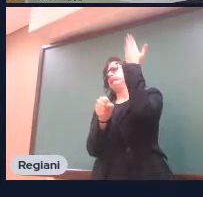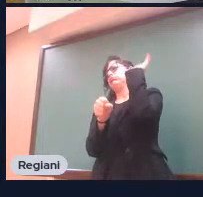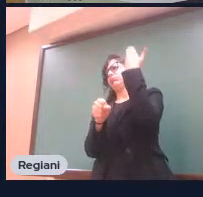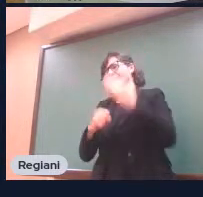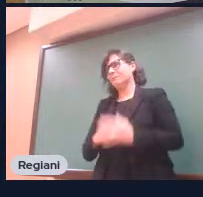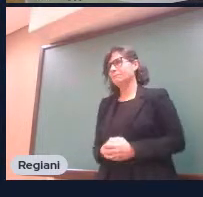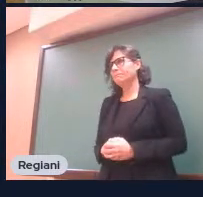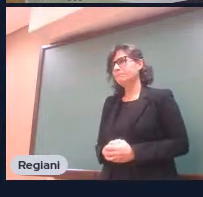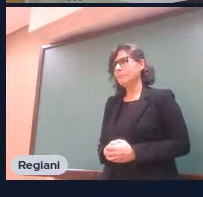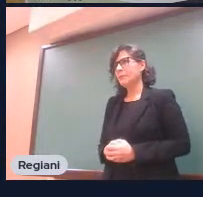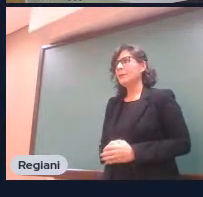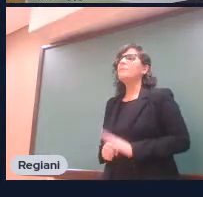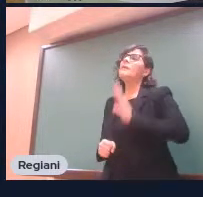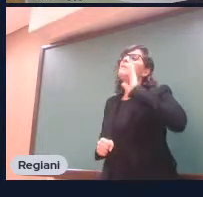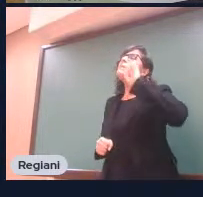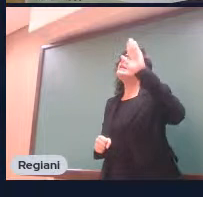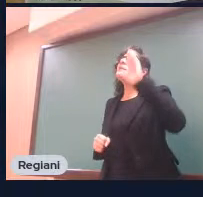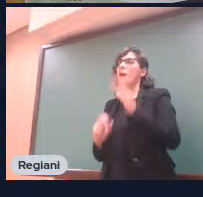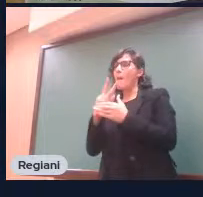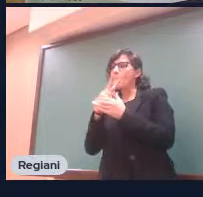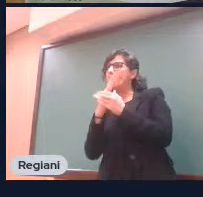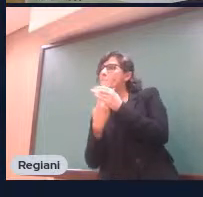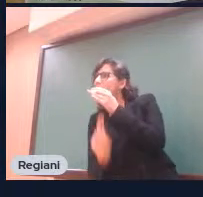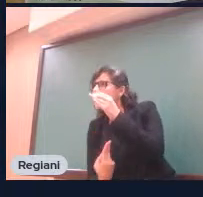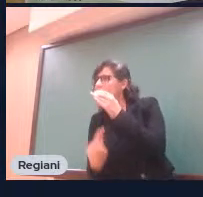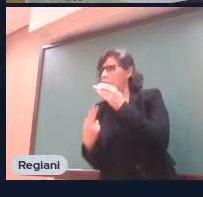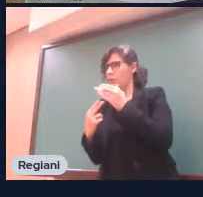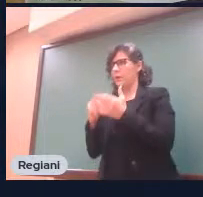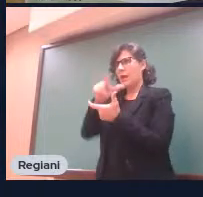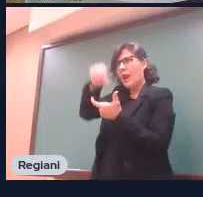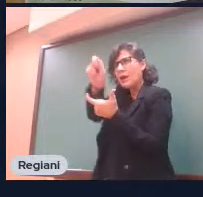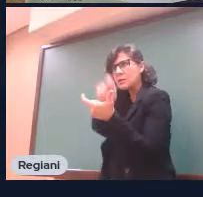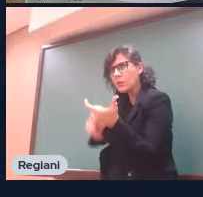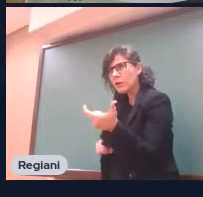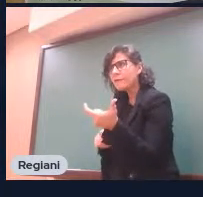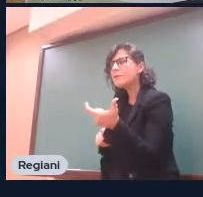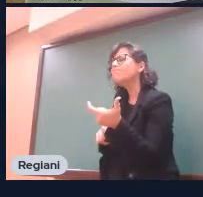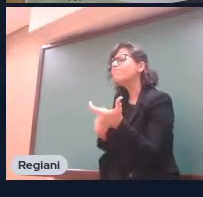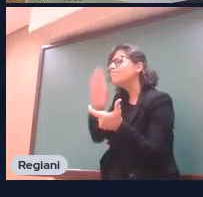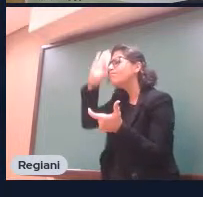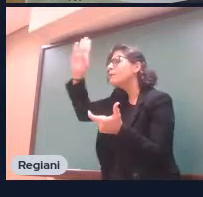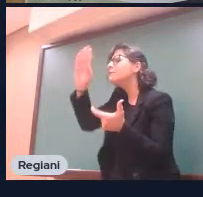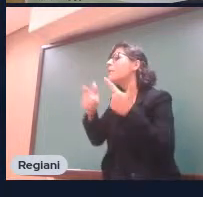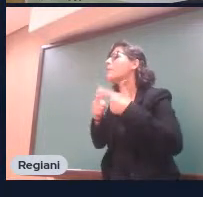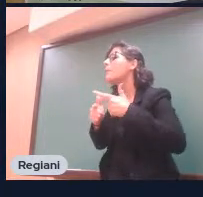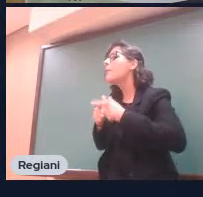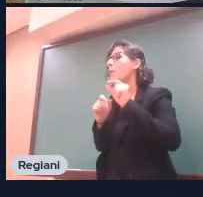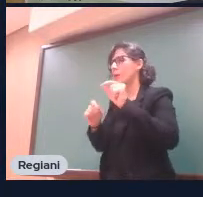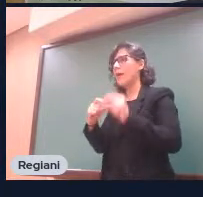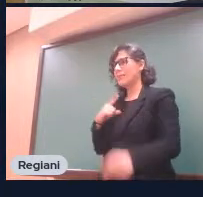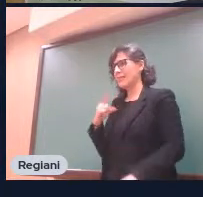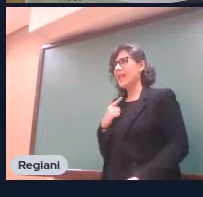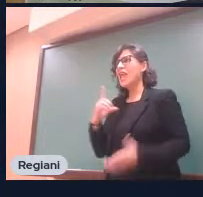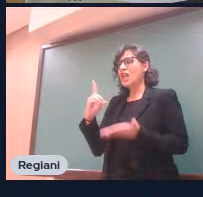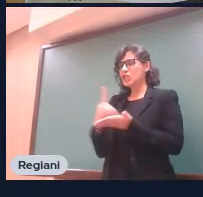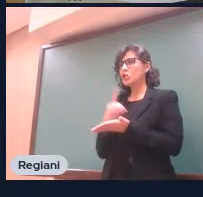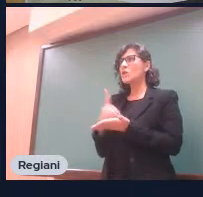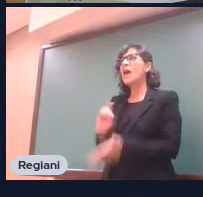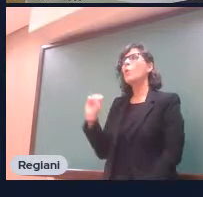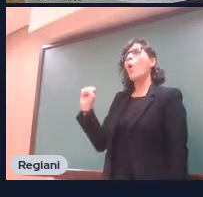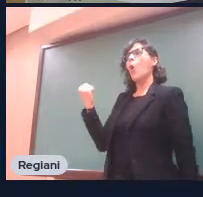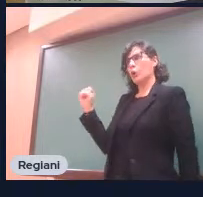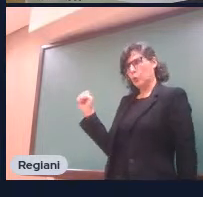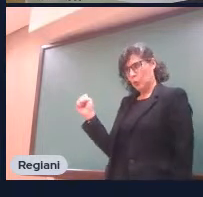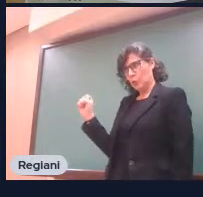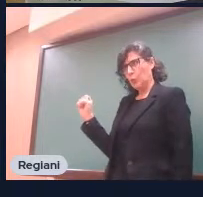of bilingual lexicography, and I have an example here, is that they try to cram 8 dictionaries in one. I'm holding 8 dictionaries. It